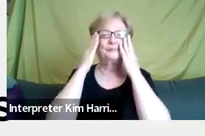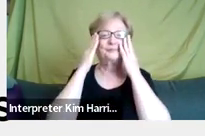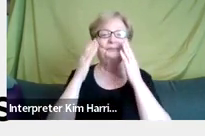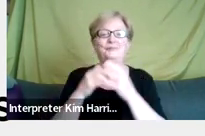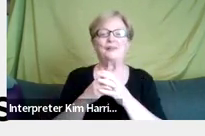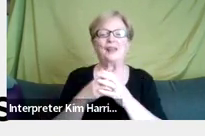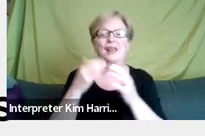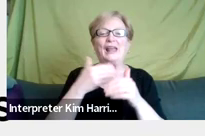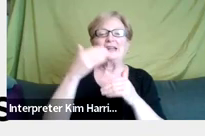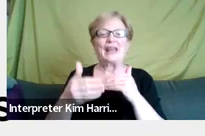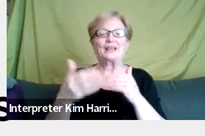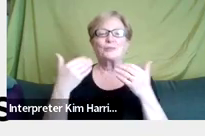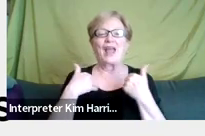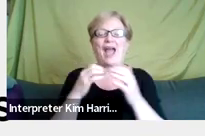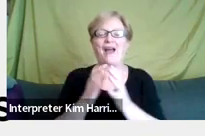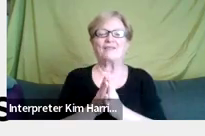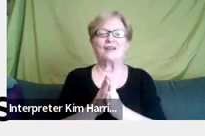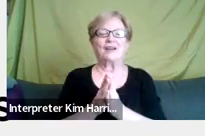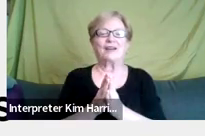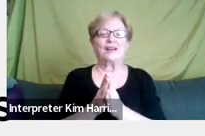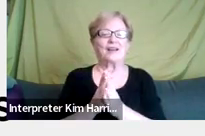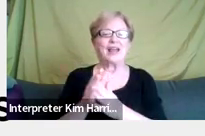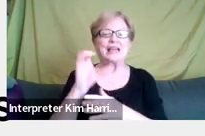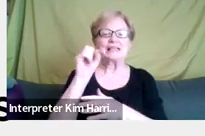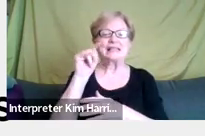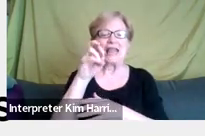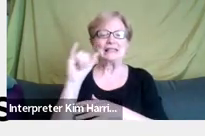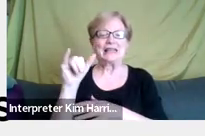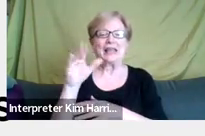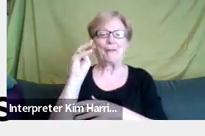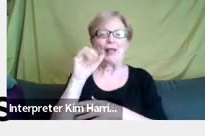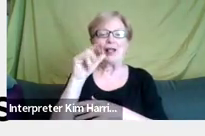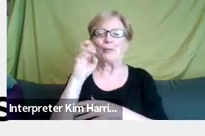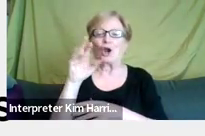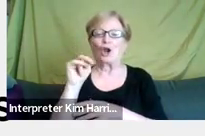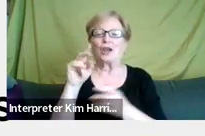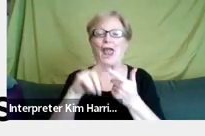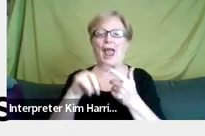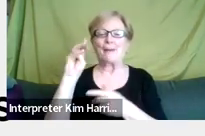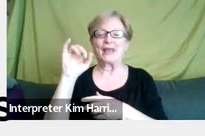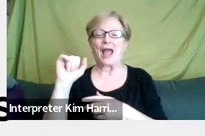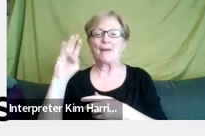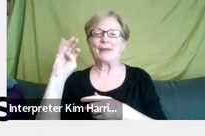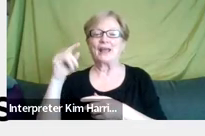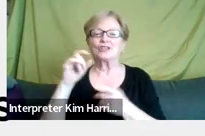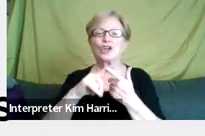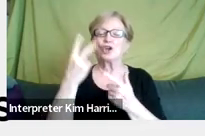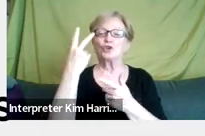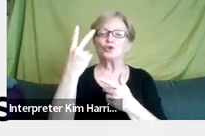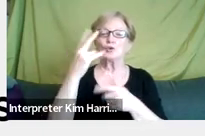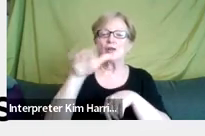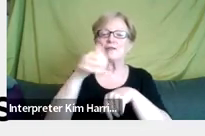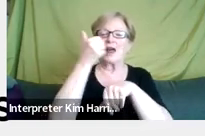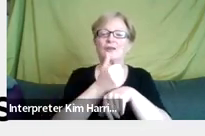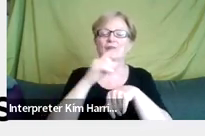Okay, next we have Stacey Milburn and Mia Mingus. They are two of the founders of the disability justice